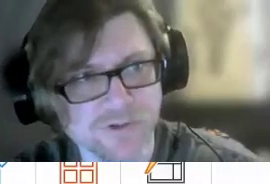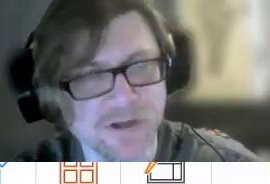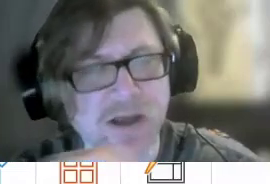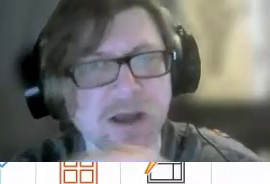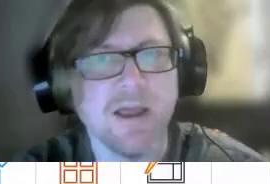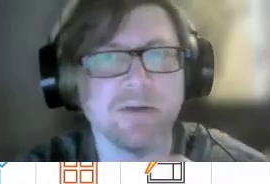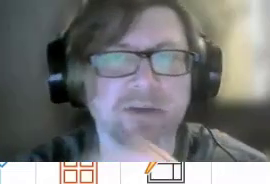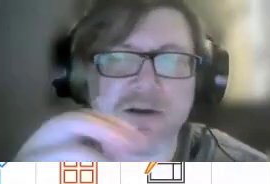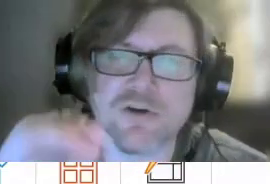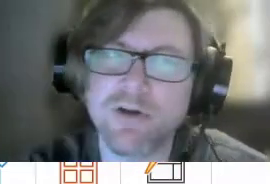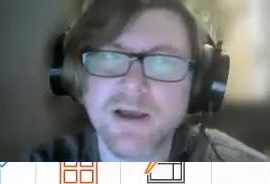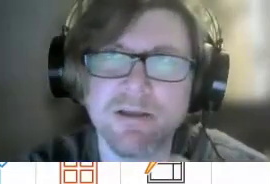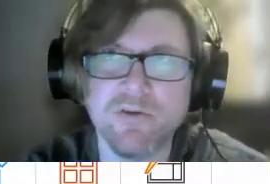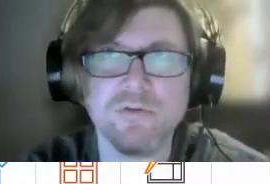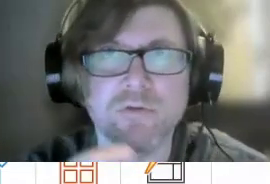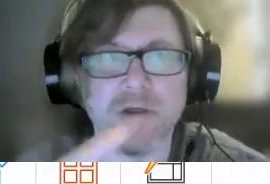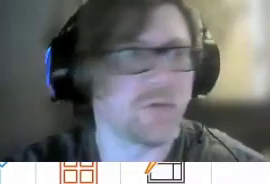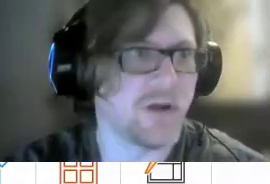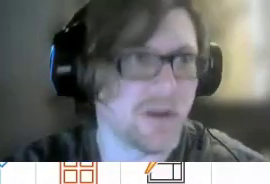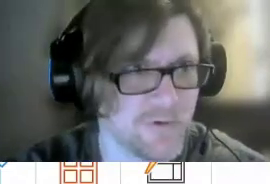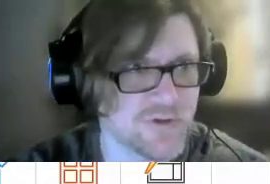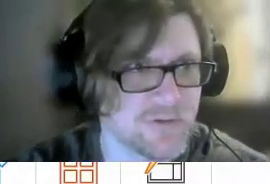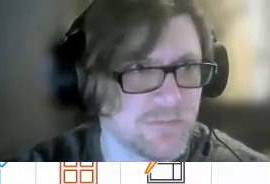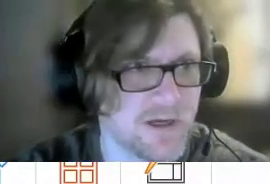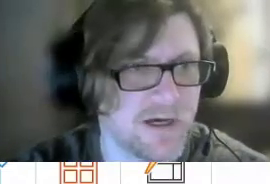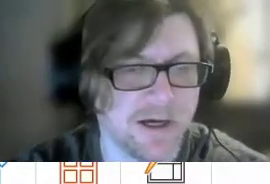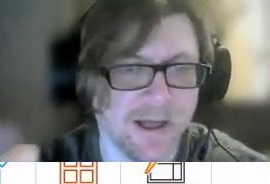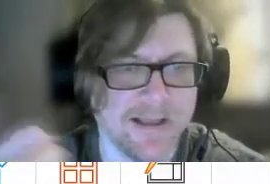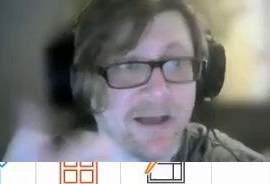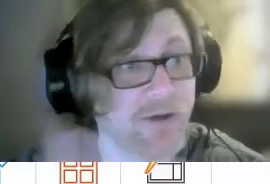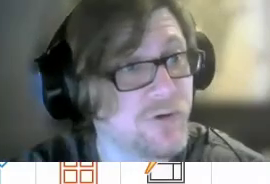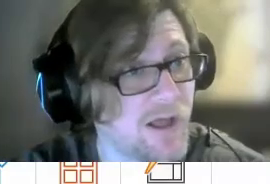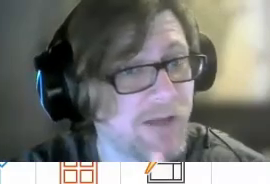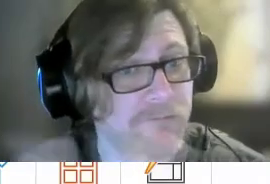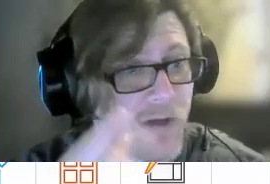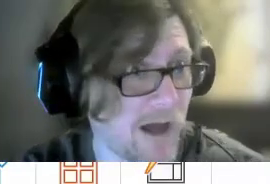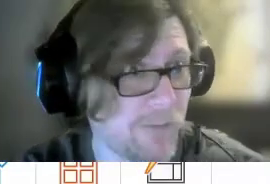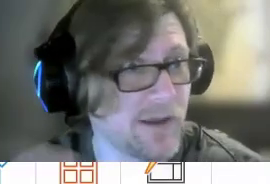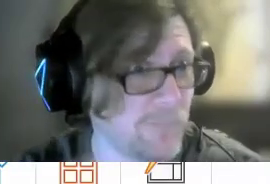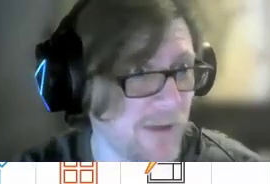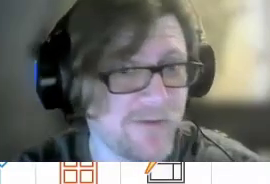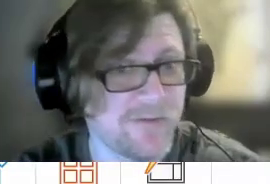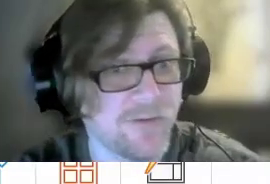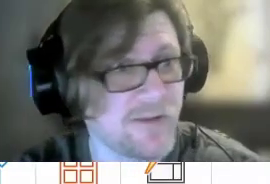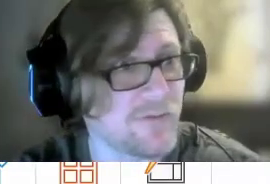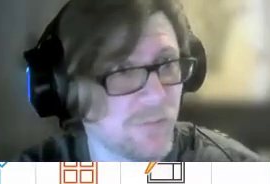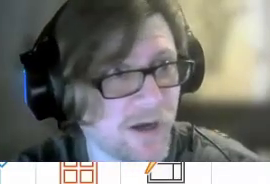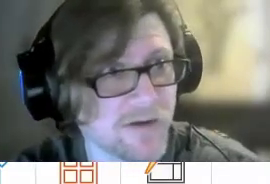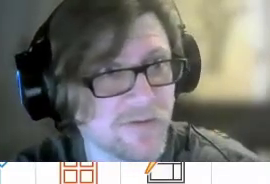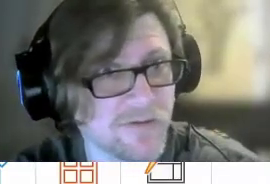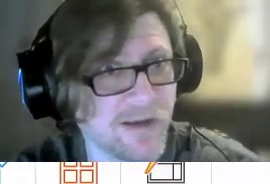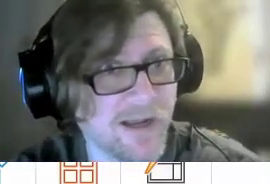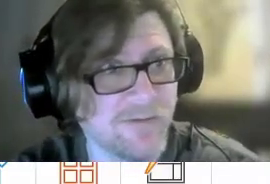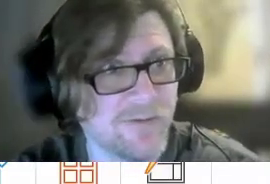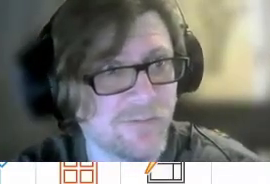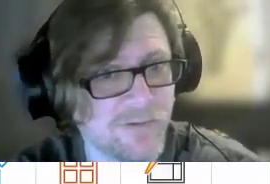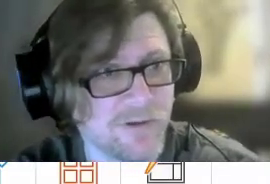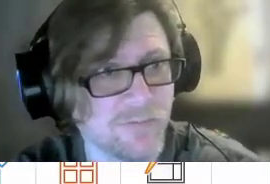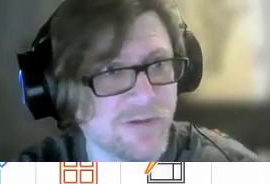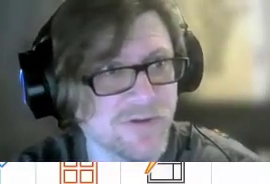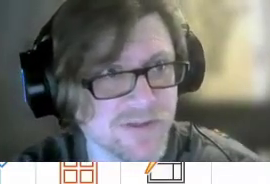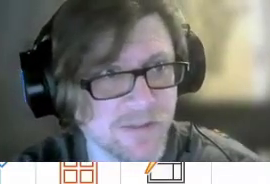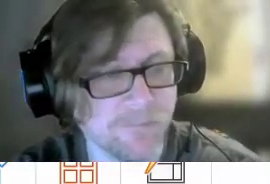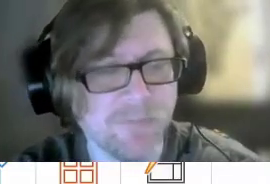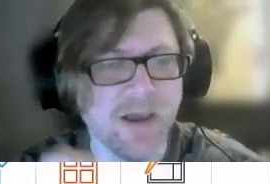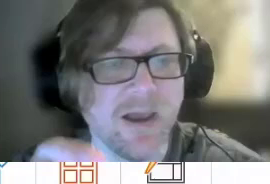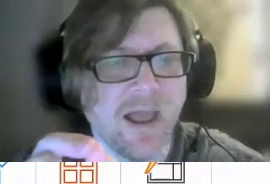2-column version. And I was like, could I do a 3-column version? And I could not copy and paste these little boxes that have these